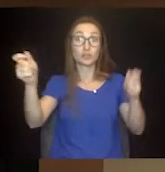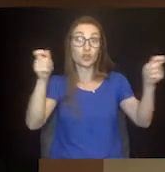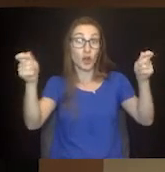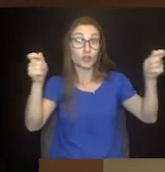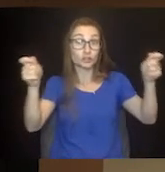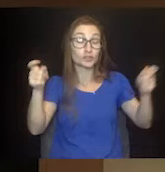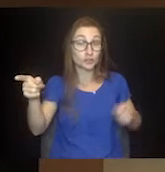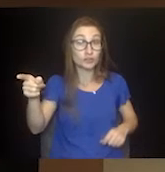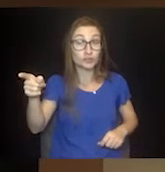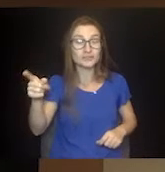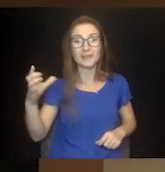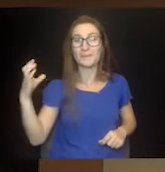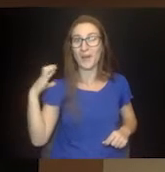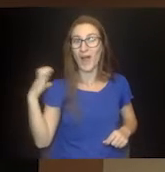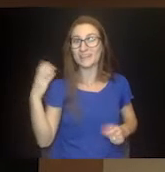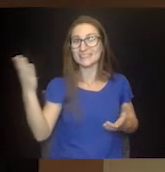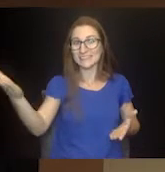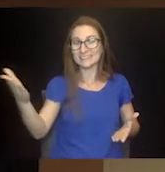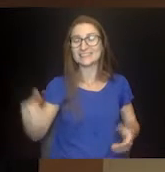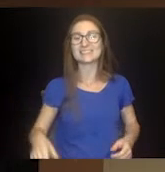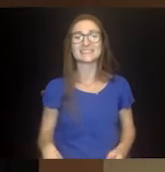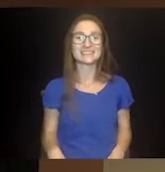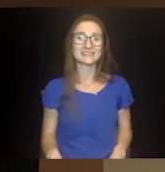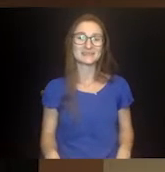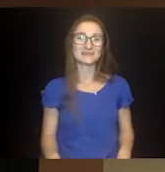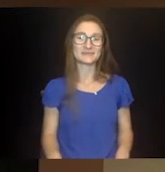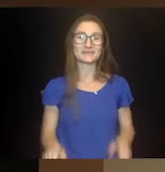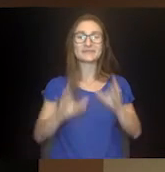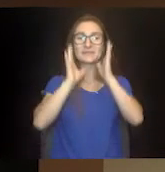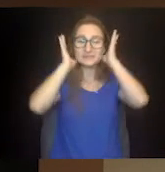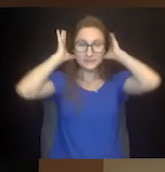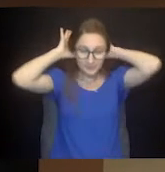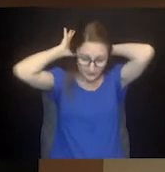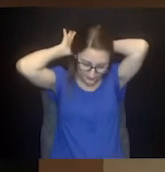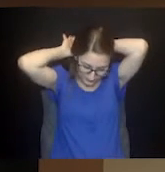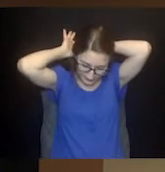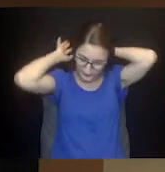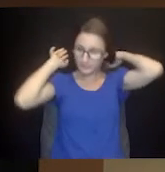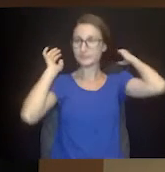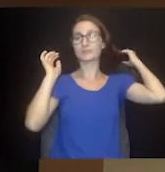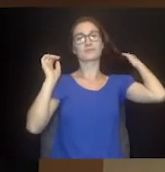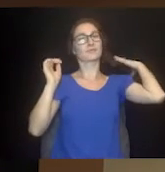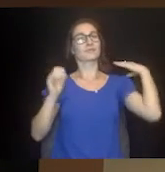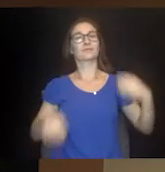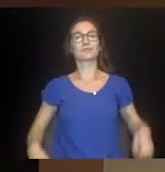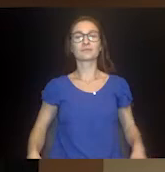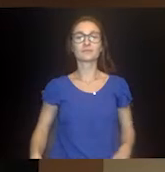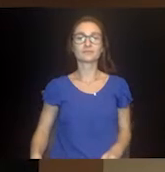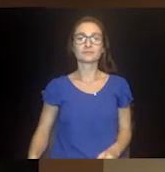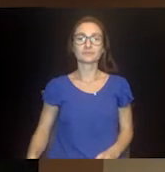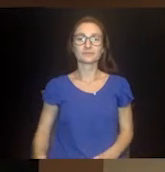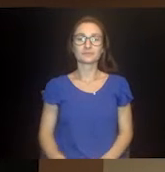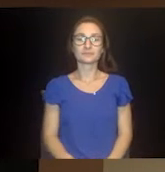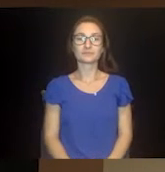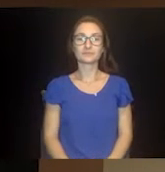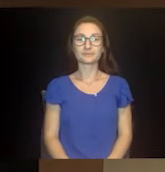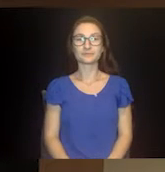because she's in charge, so she's the boss. So, Christina, I'm passing it on to you.